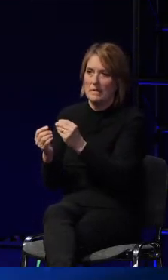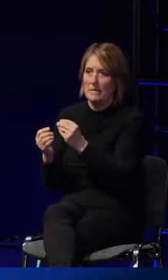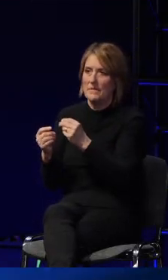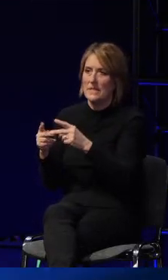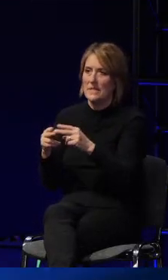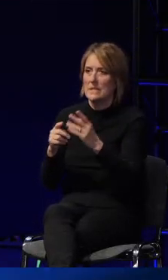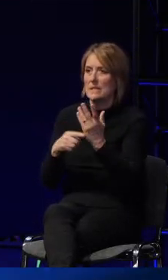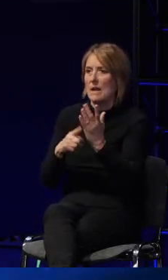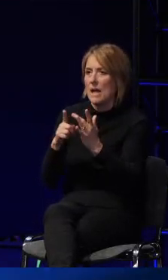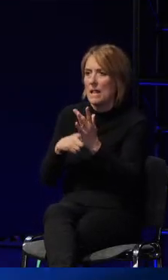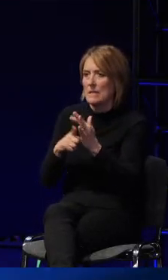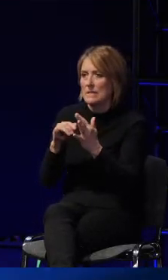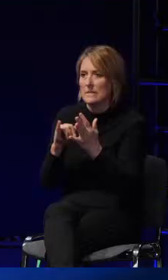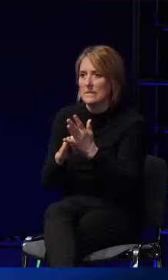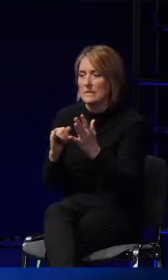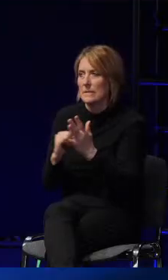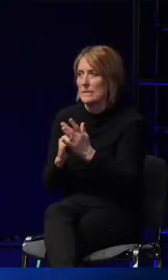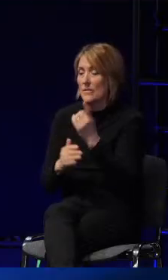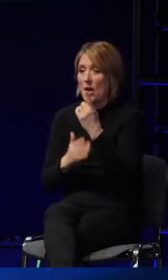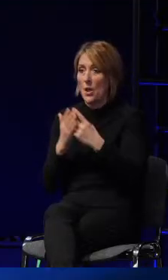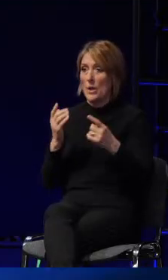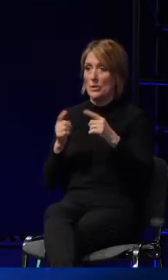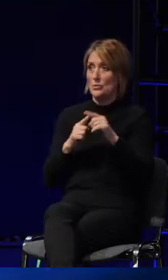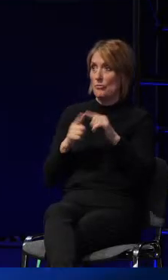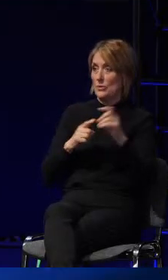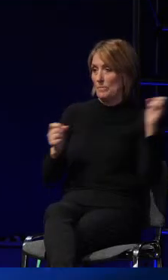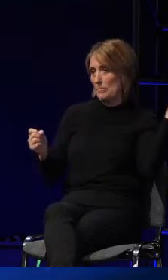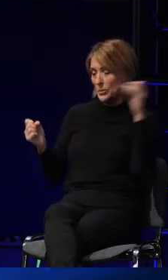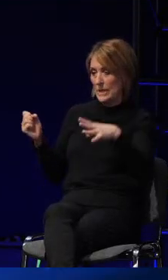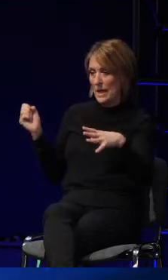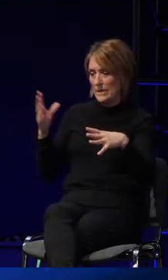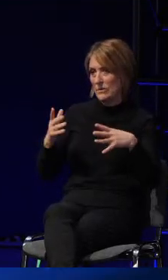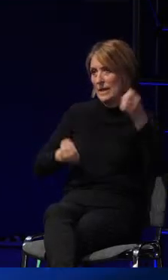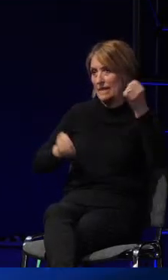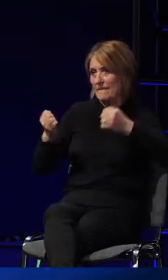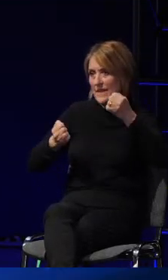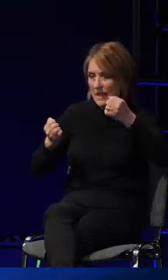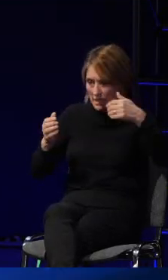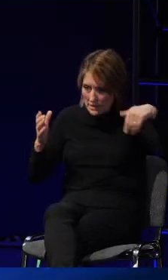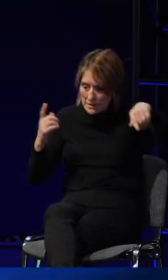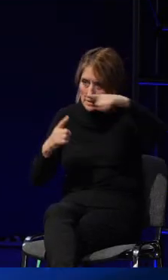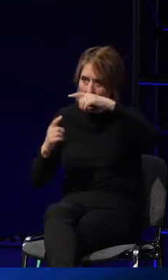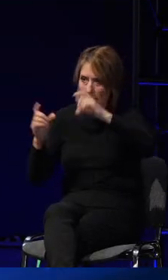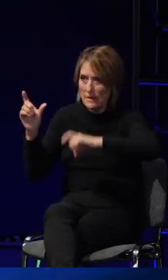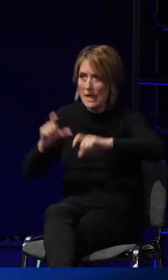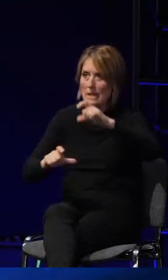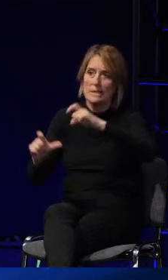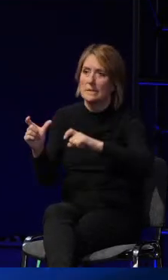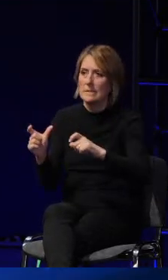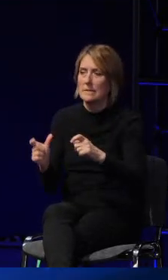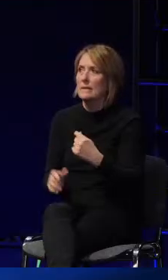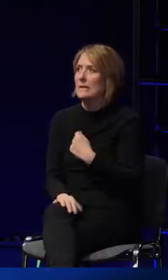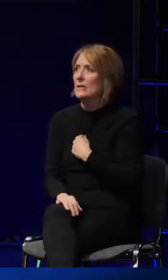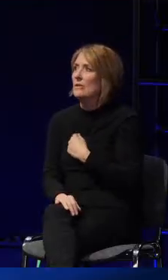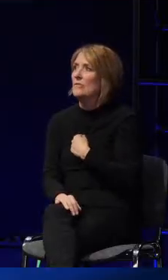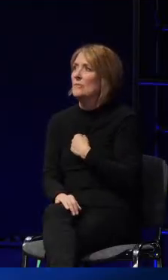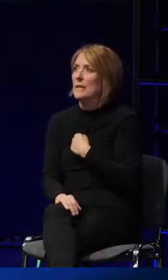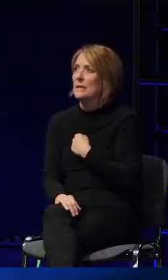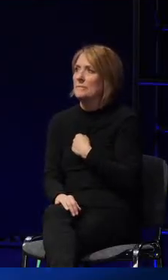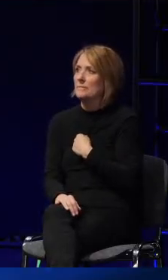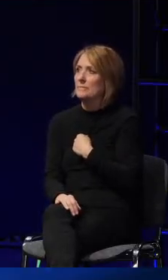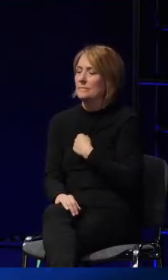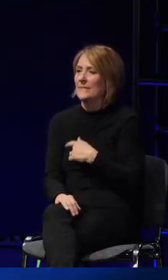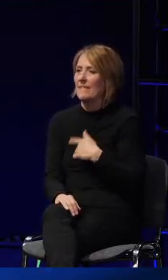of throw extra light into the vehicles and have the kind of color feel the same. That was one where I suddenly felt like